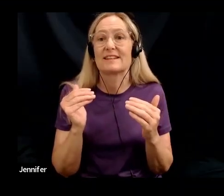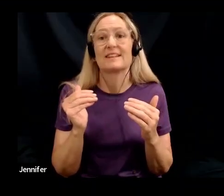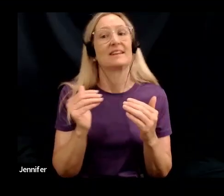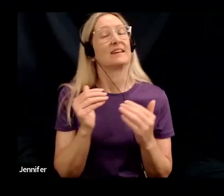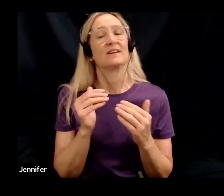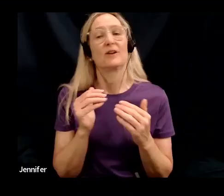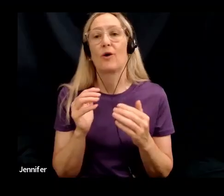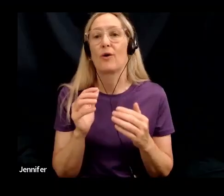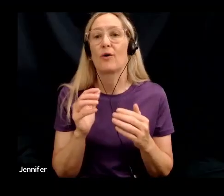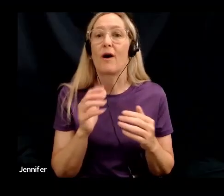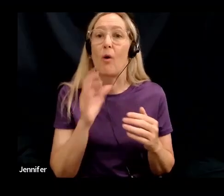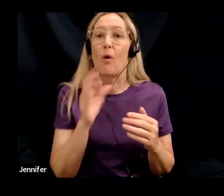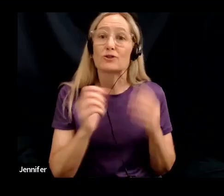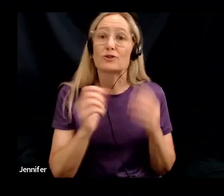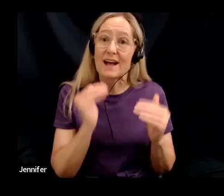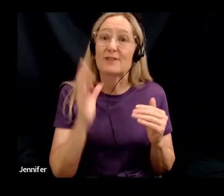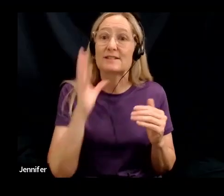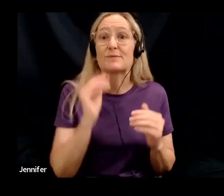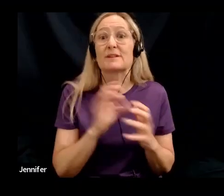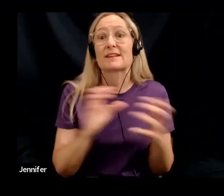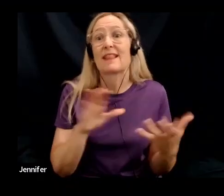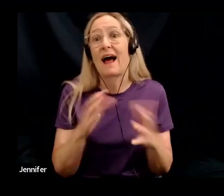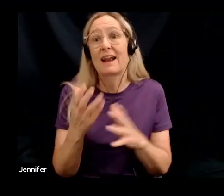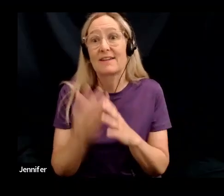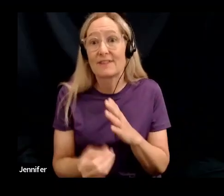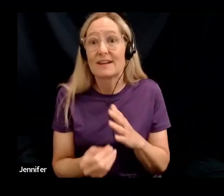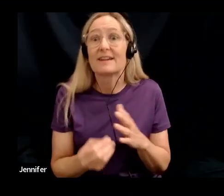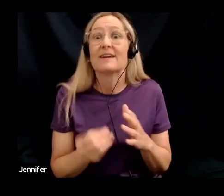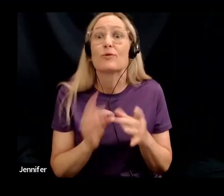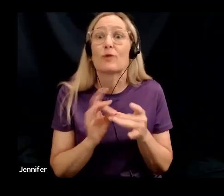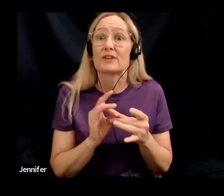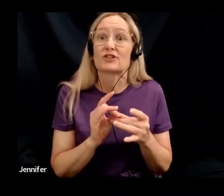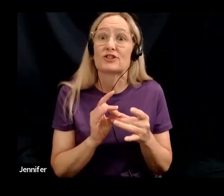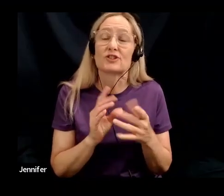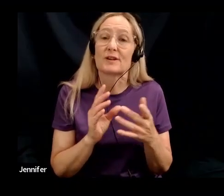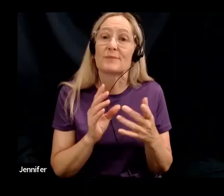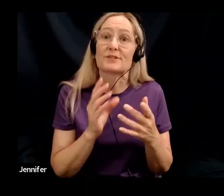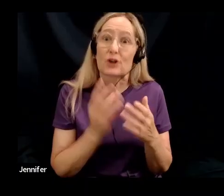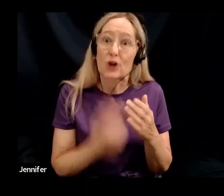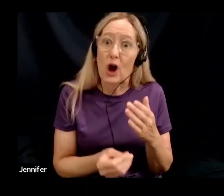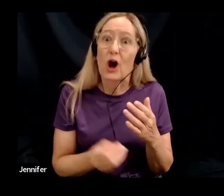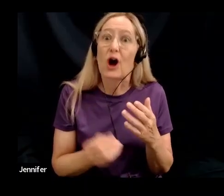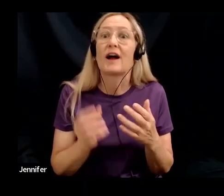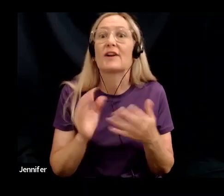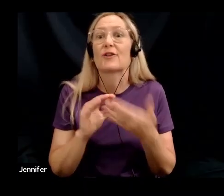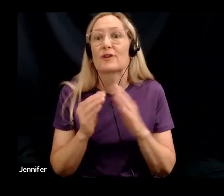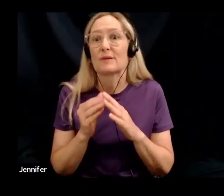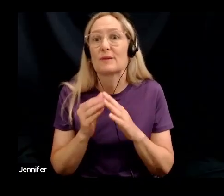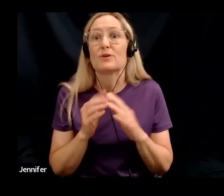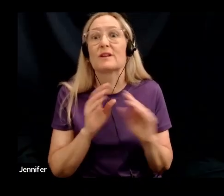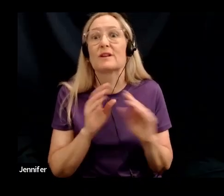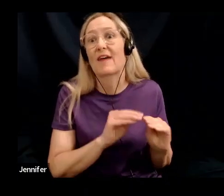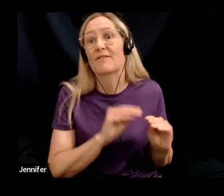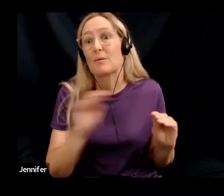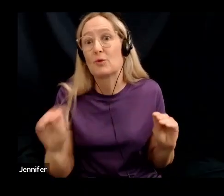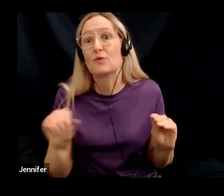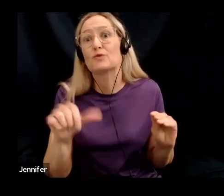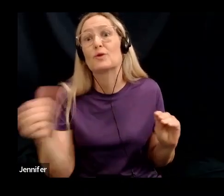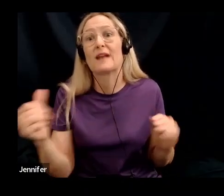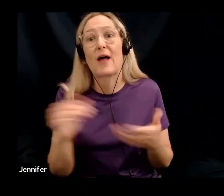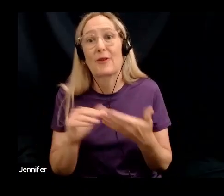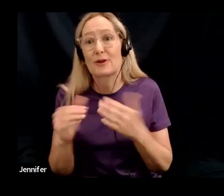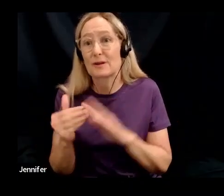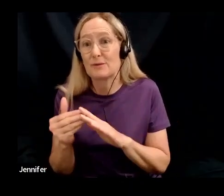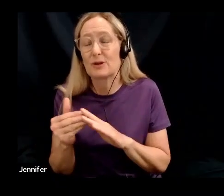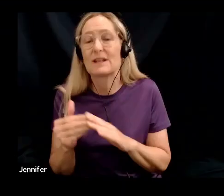relationships that they used to have. Maybe they had to move away from a home, their community. And so loneliness is very common for a